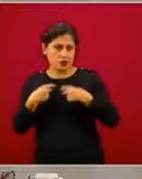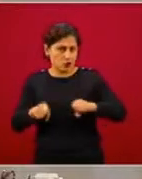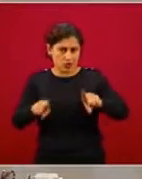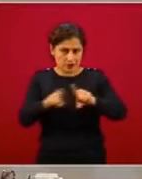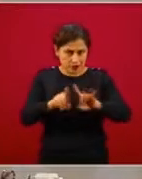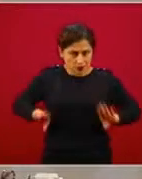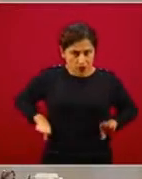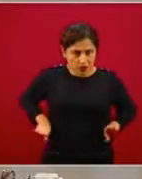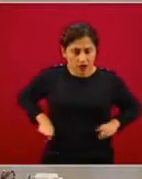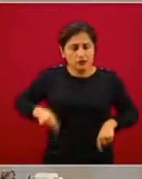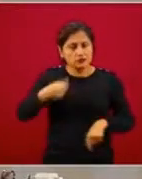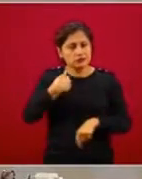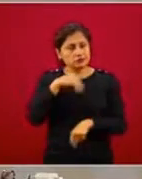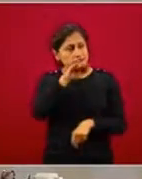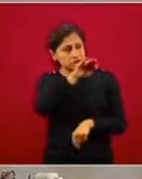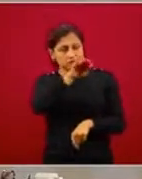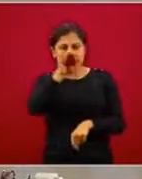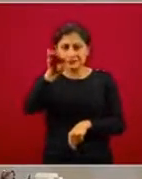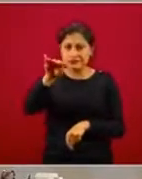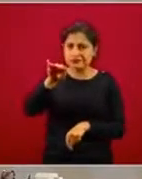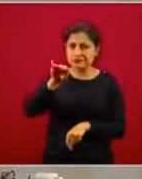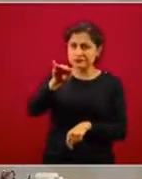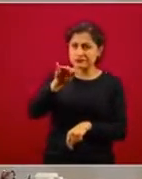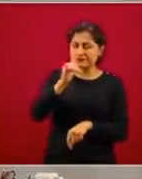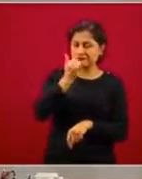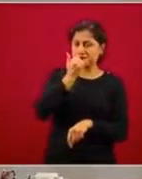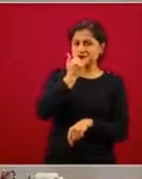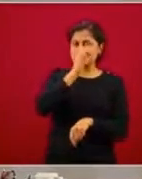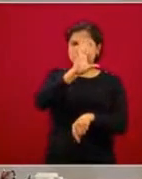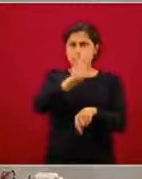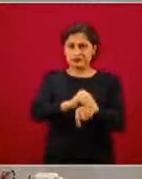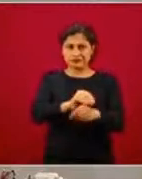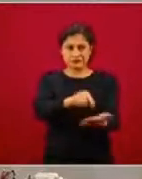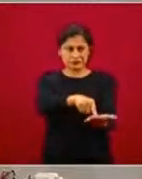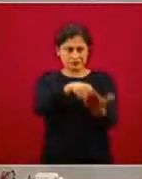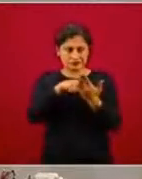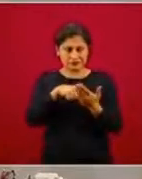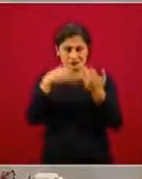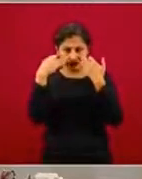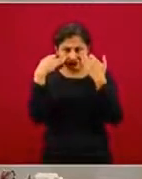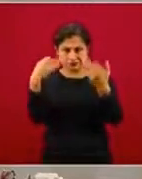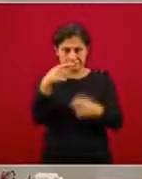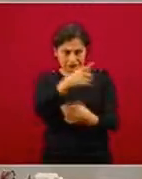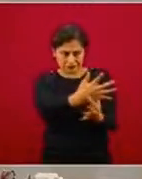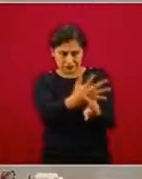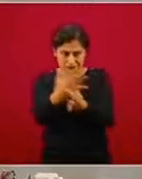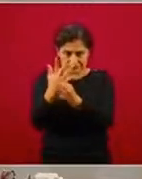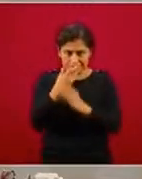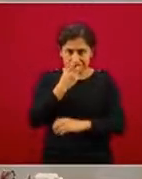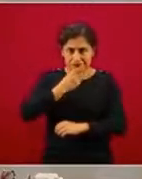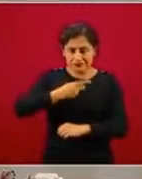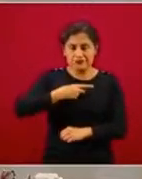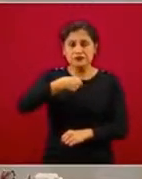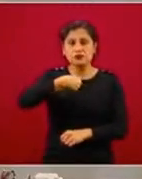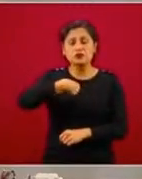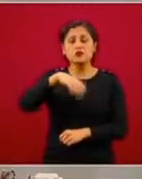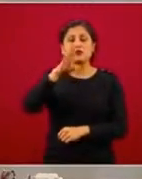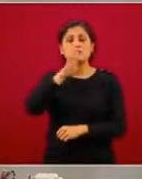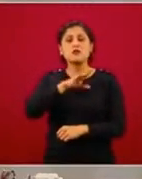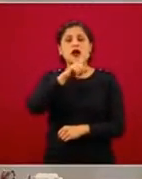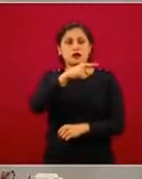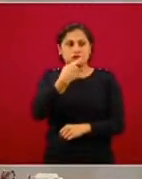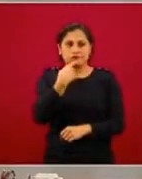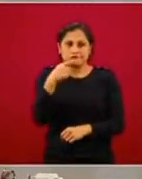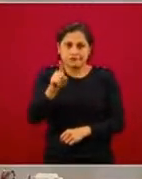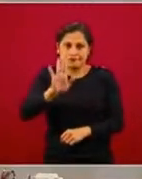who preguntas, also were asking que questions primero that presentaran las first, could pruebas you show concluyentes al me the señalamiento que me parece casi evidence of that?